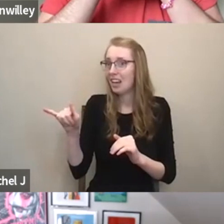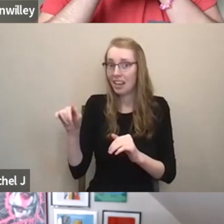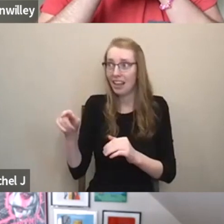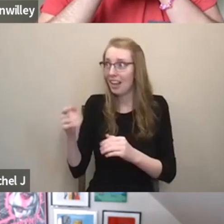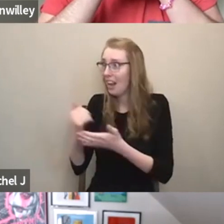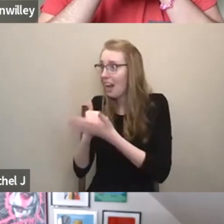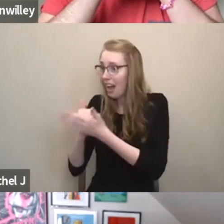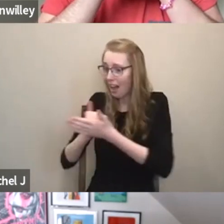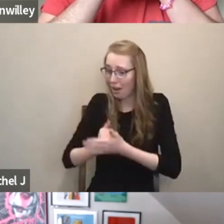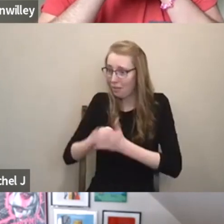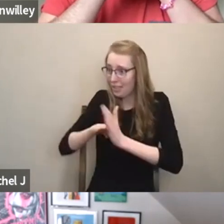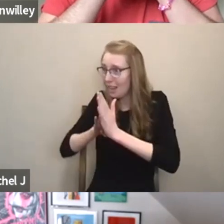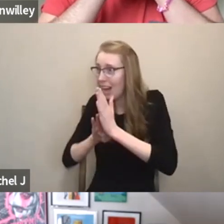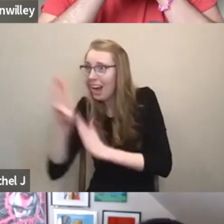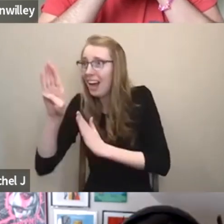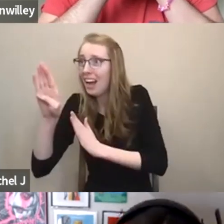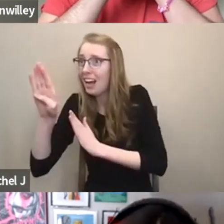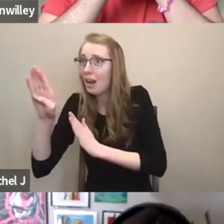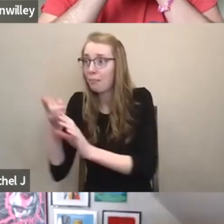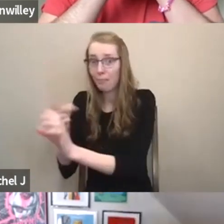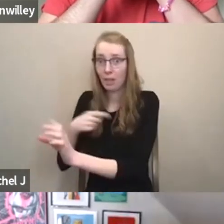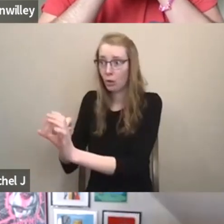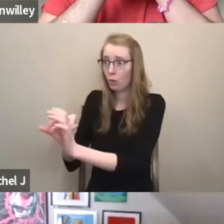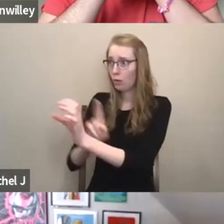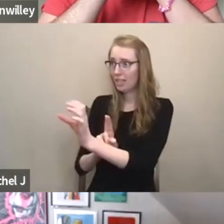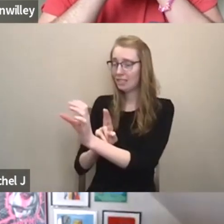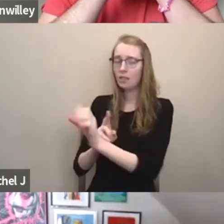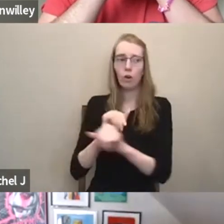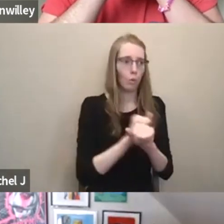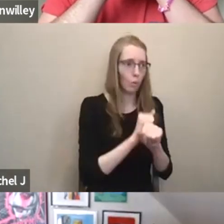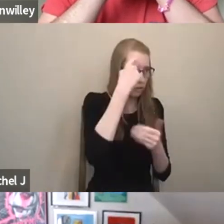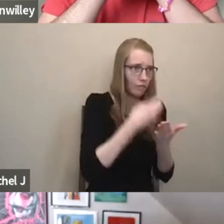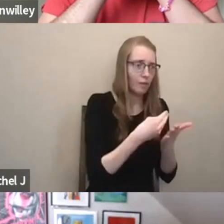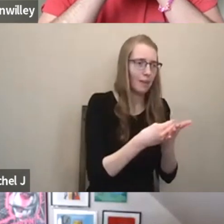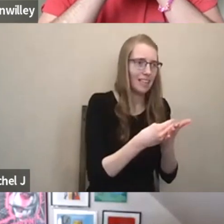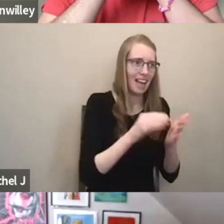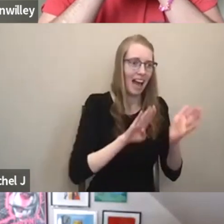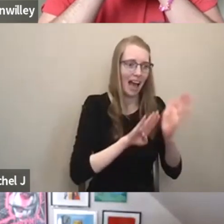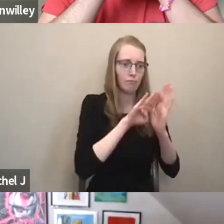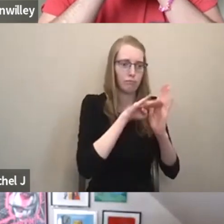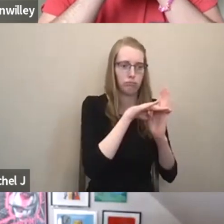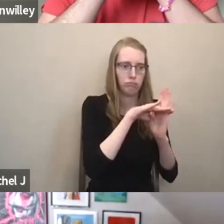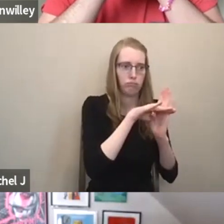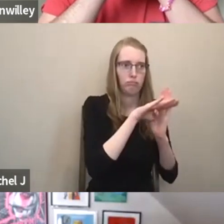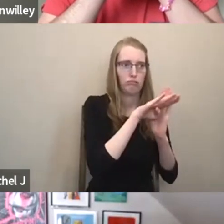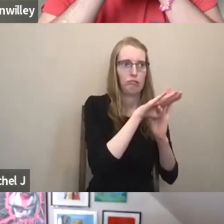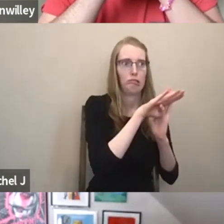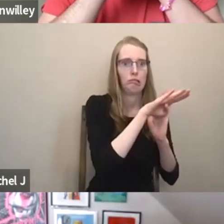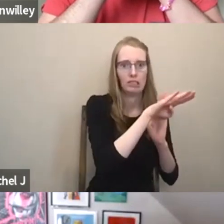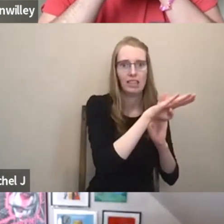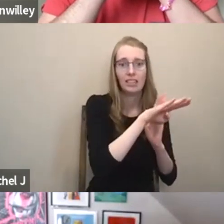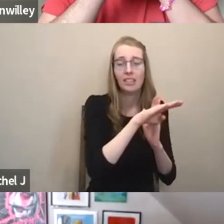and that sort of thing. And not to say that my career would be any different now than it would have been